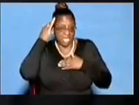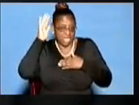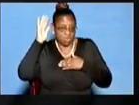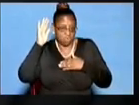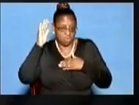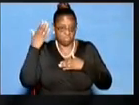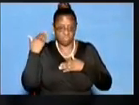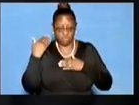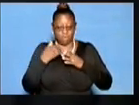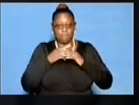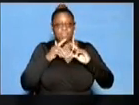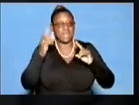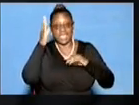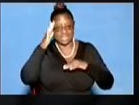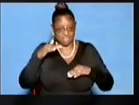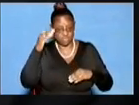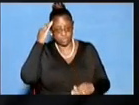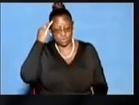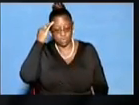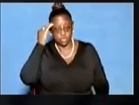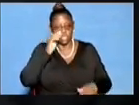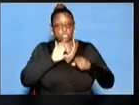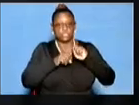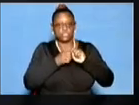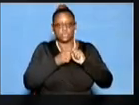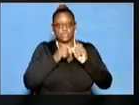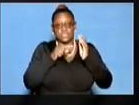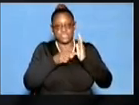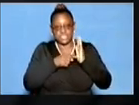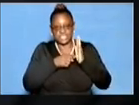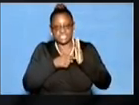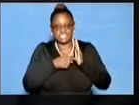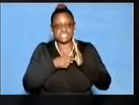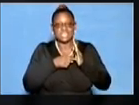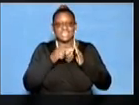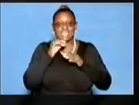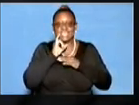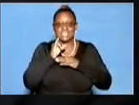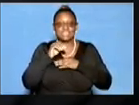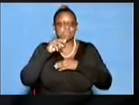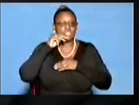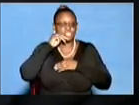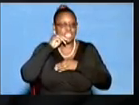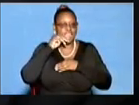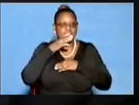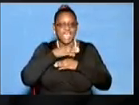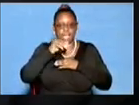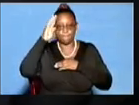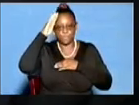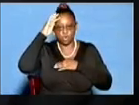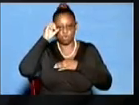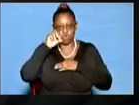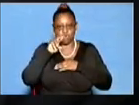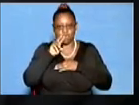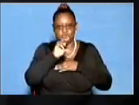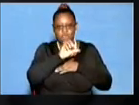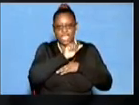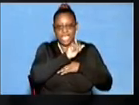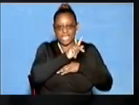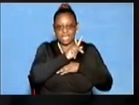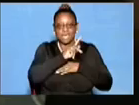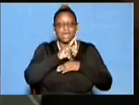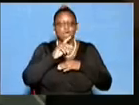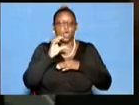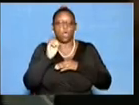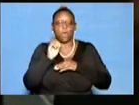just that I had never seen it. He's our modern day Michelle and Barack Obama. He and Miss Anne Marie Davis.